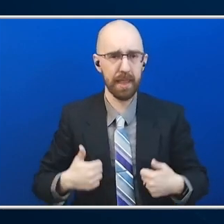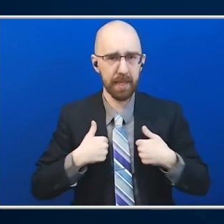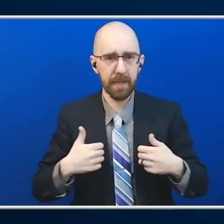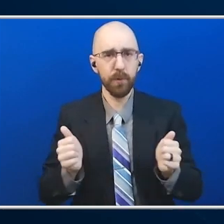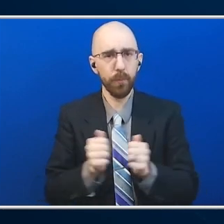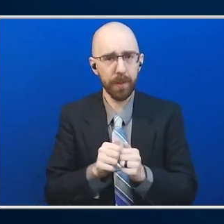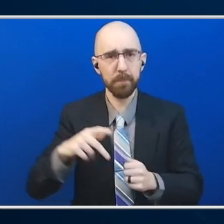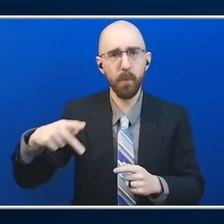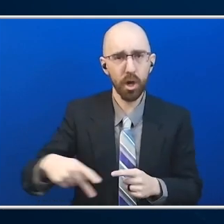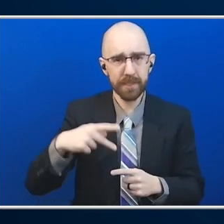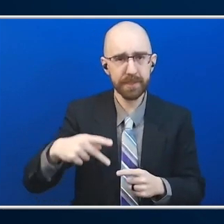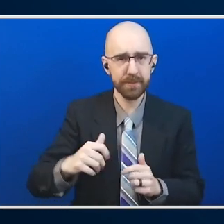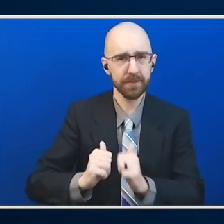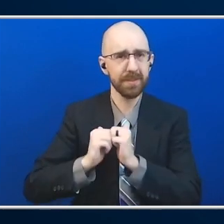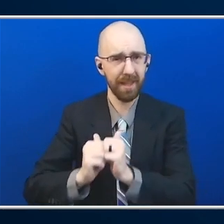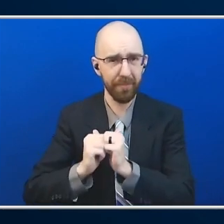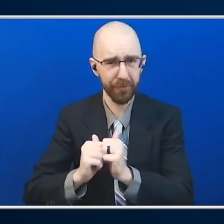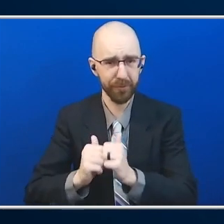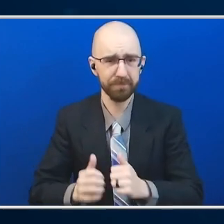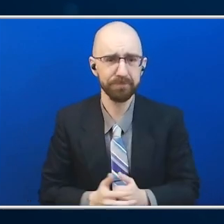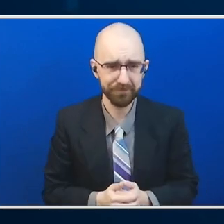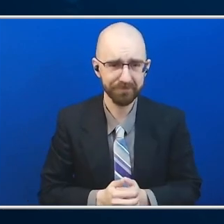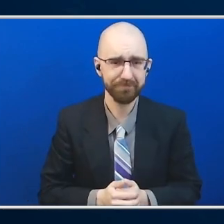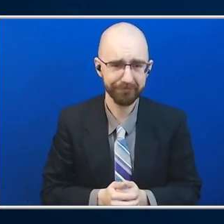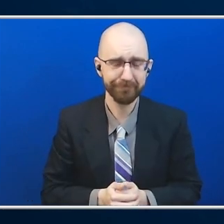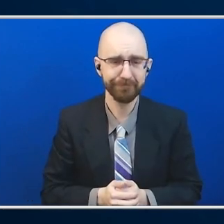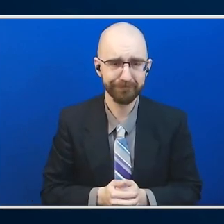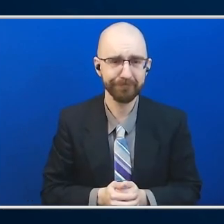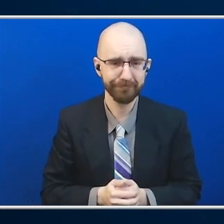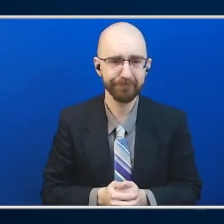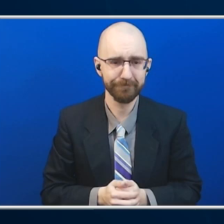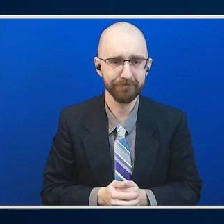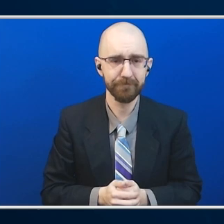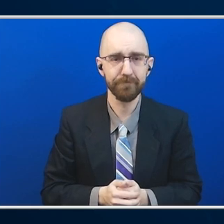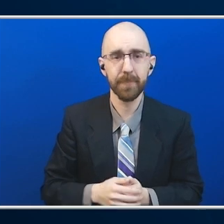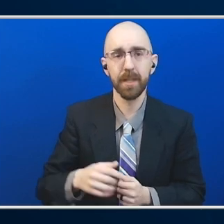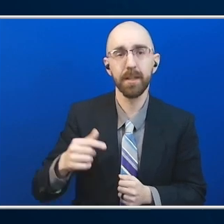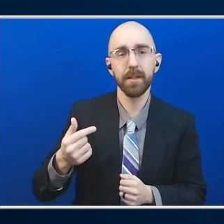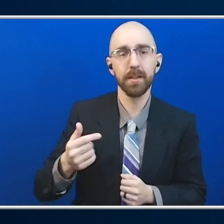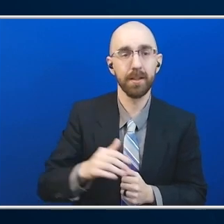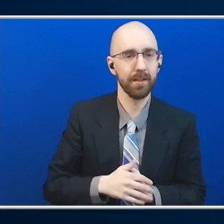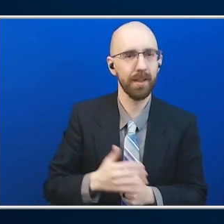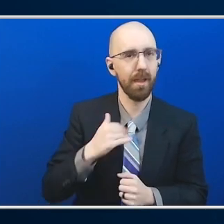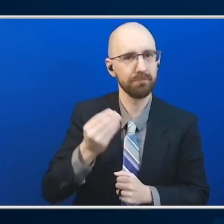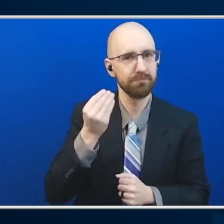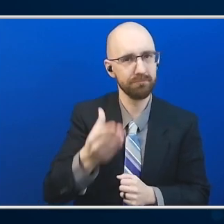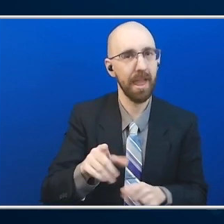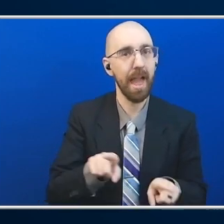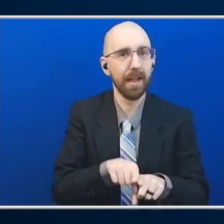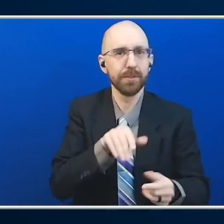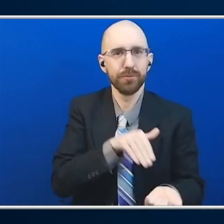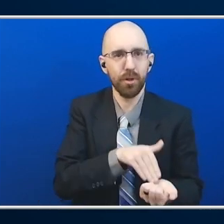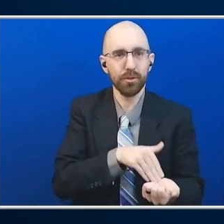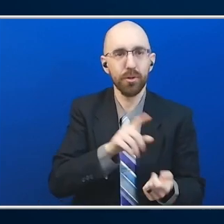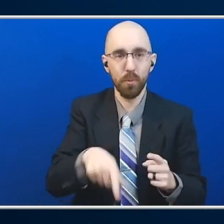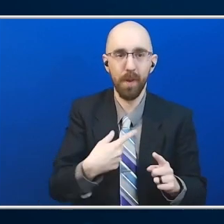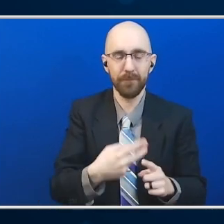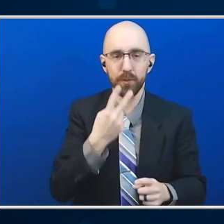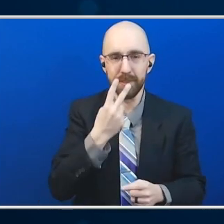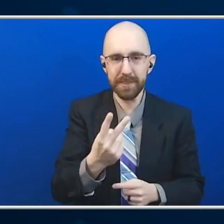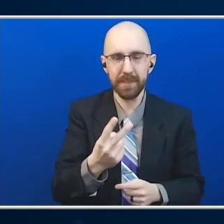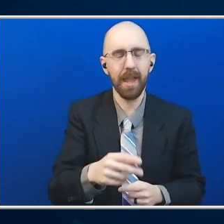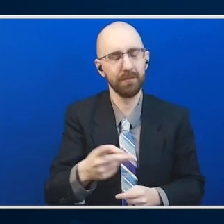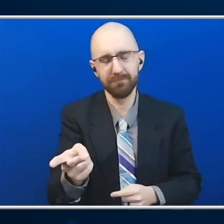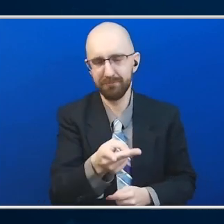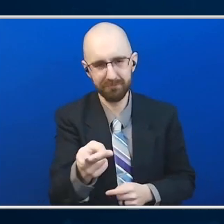together. Yeah. Jean has a question. I'll just tell you, Brenda, as a physician, when you see, and Ralph, when you see patients